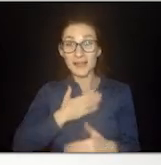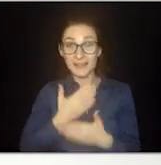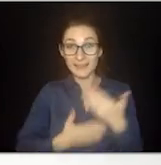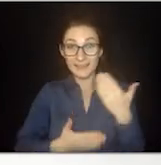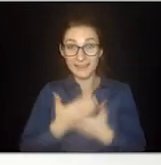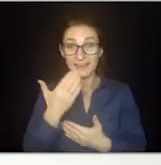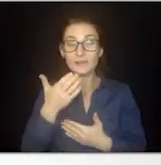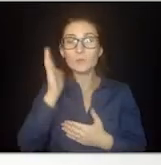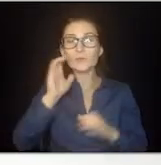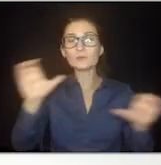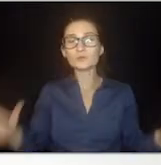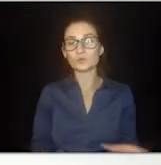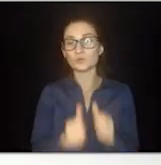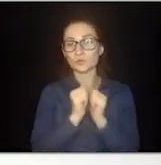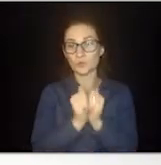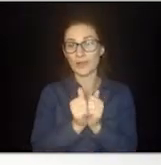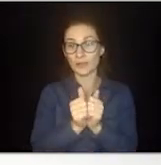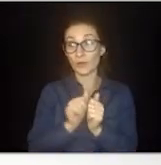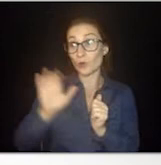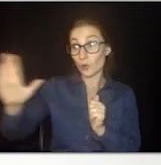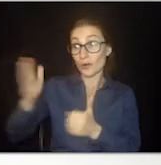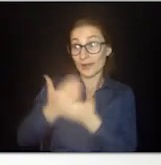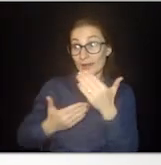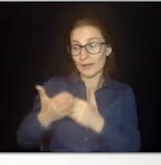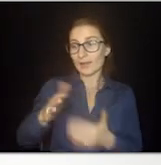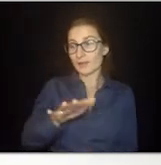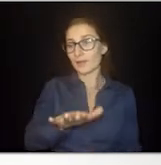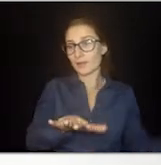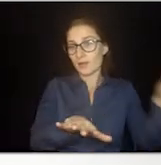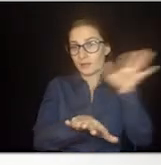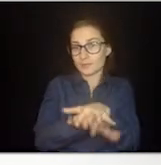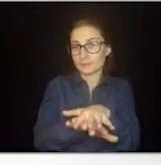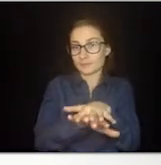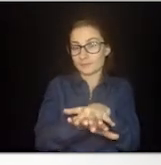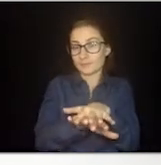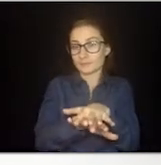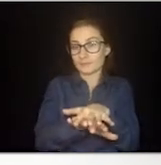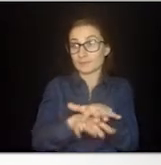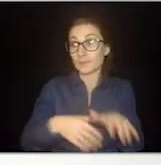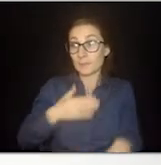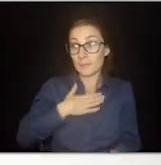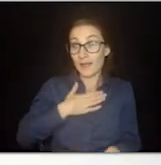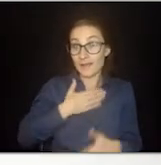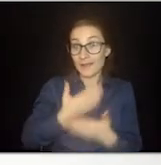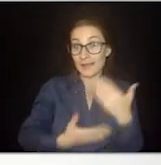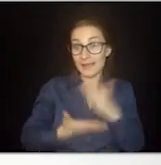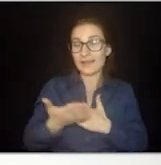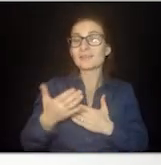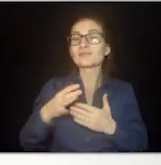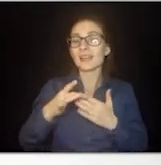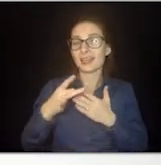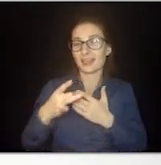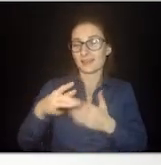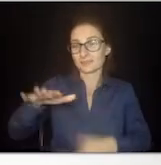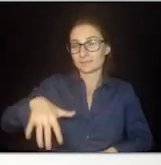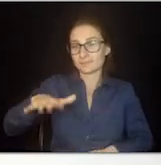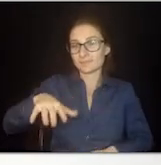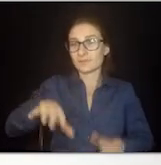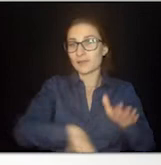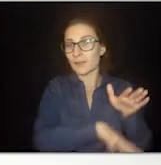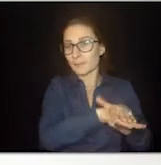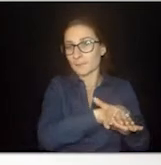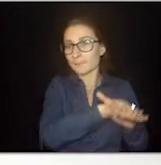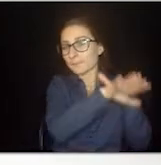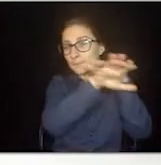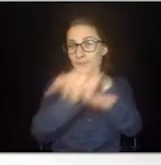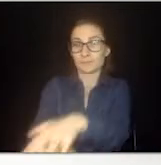we're doing it together this way. Her hand's on top of my hand. I'm going to reach in. Who's gonna touch